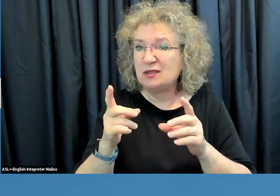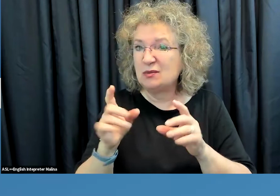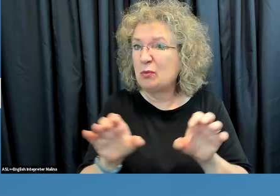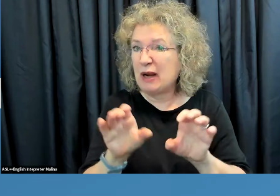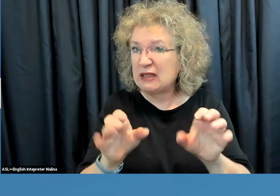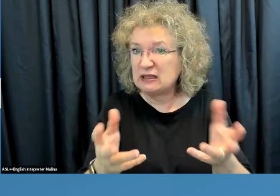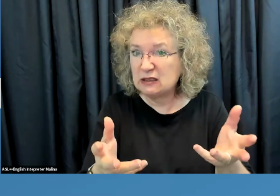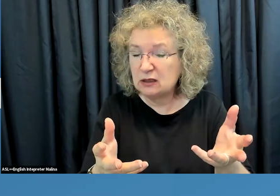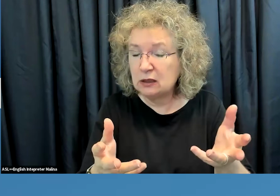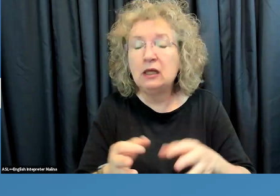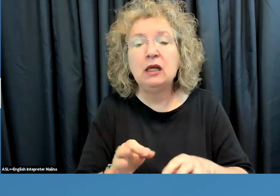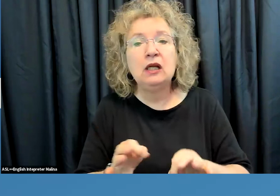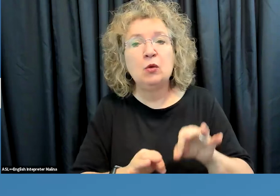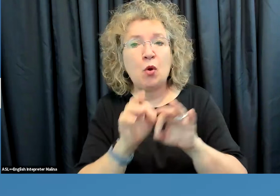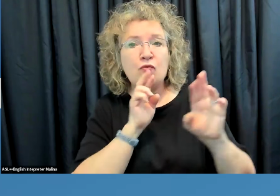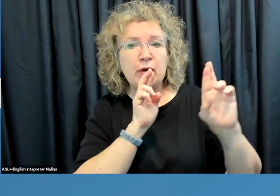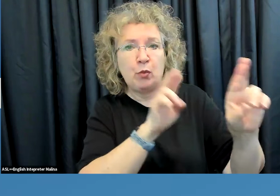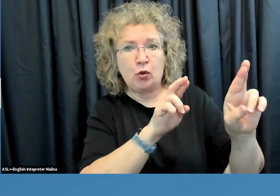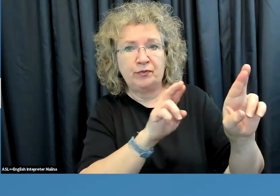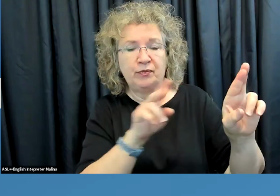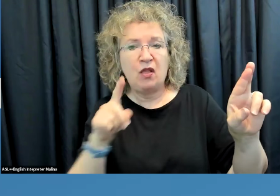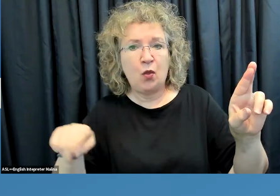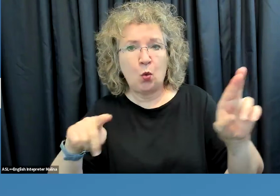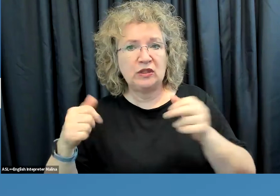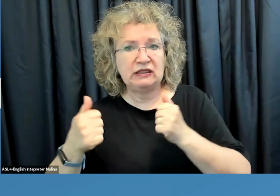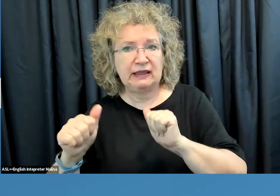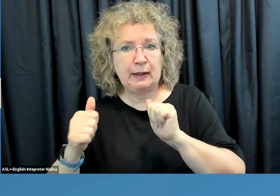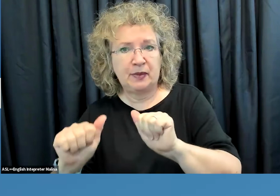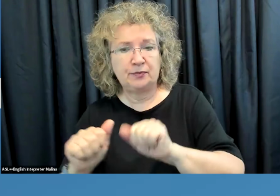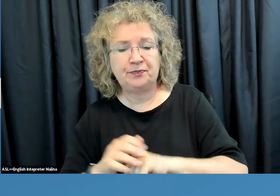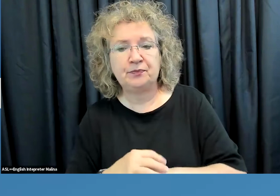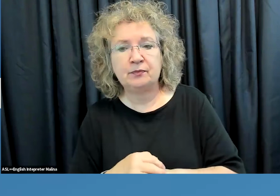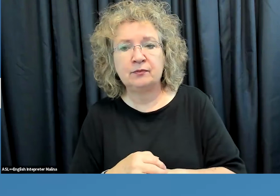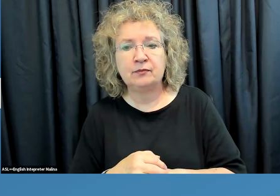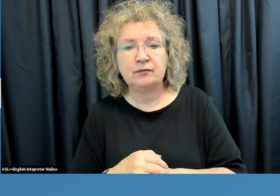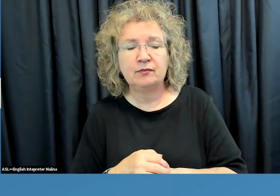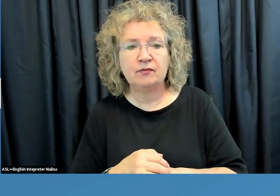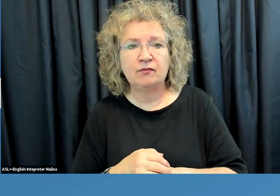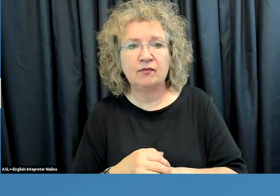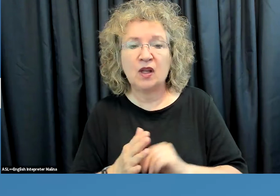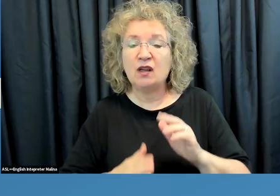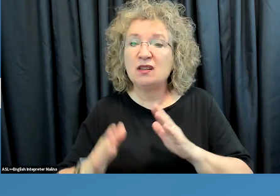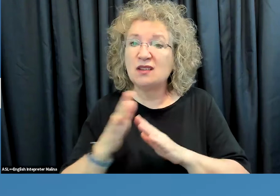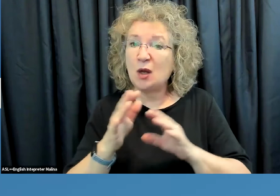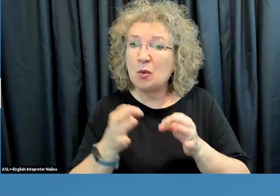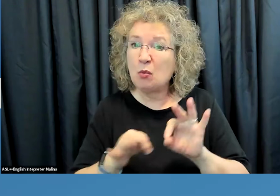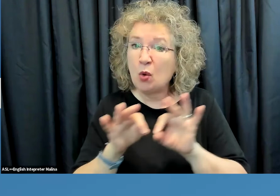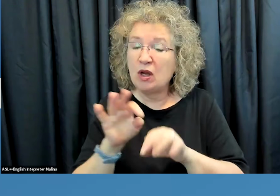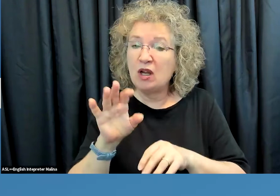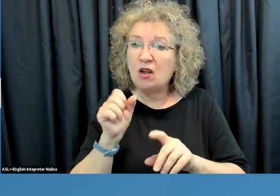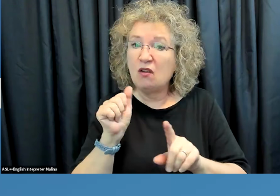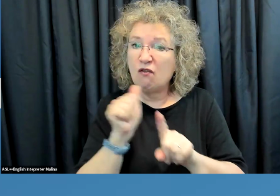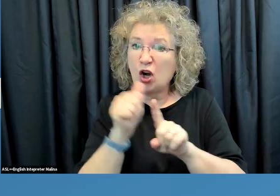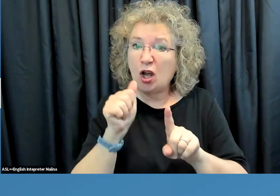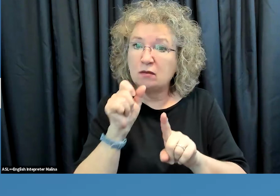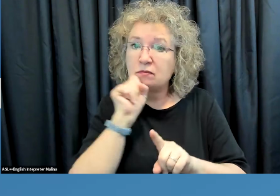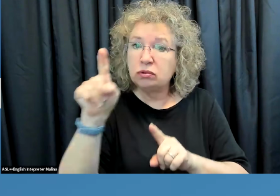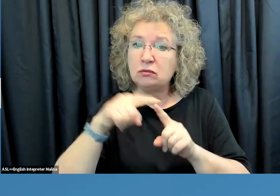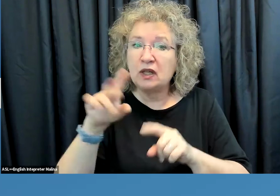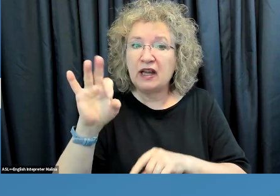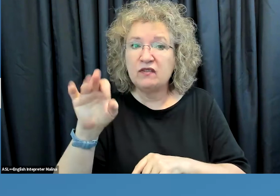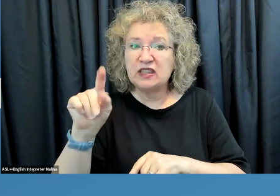to report those attempts. Most importantly, report fraud to the FTC,